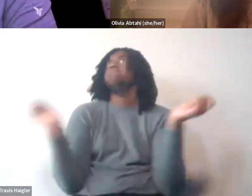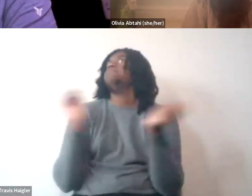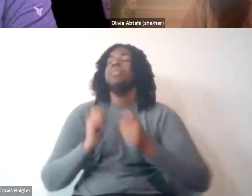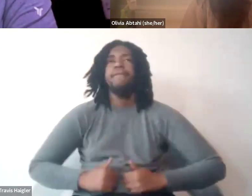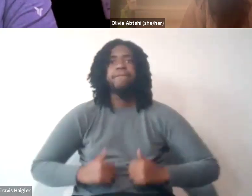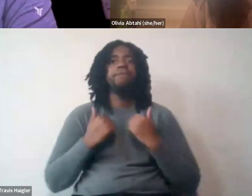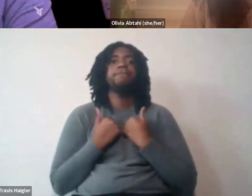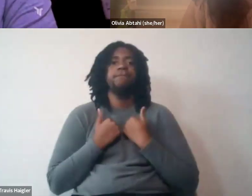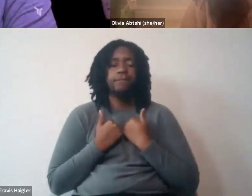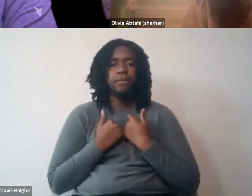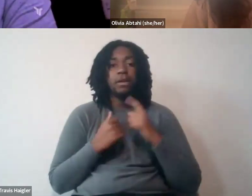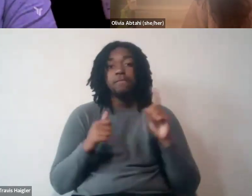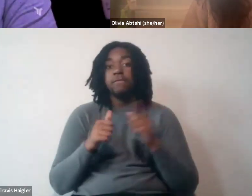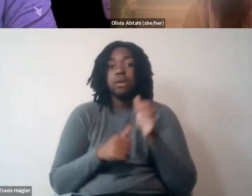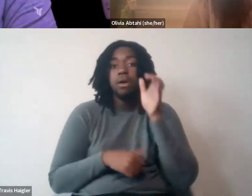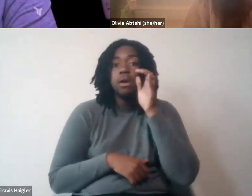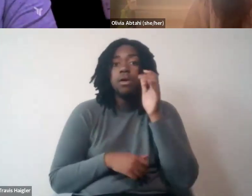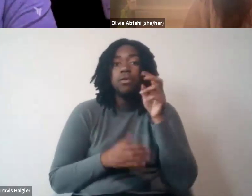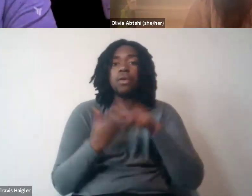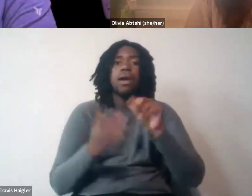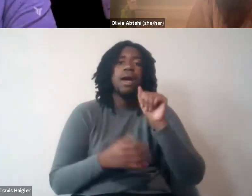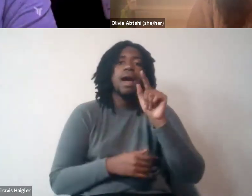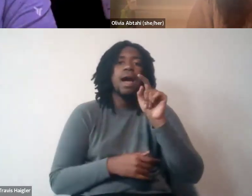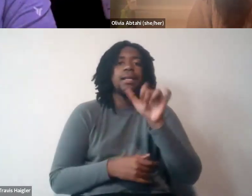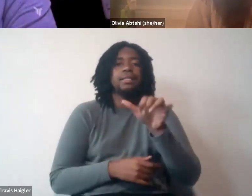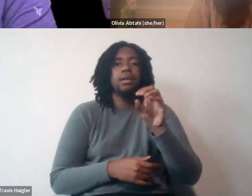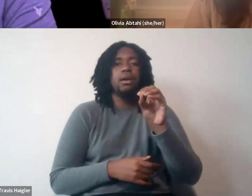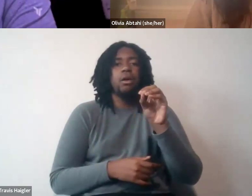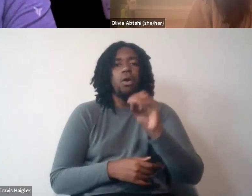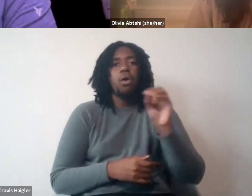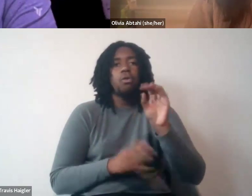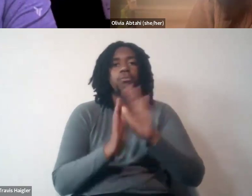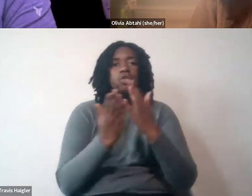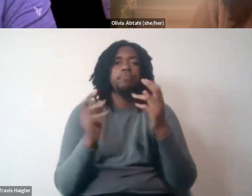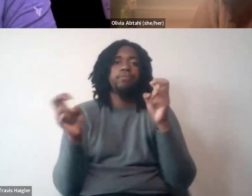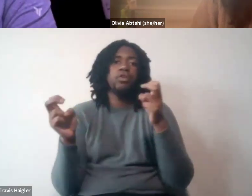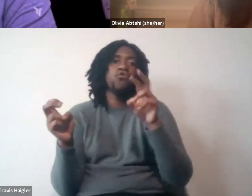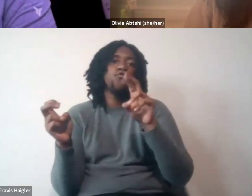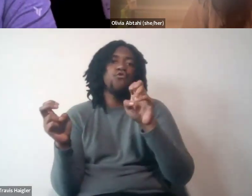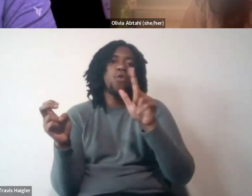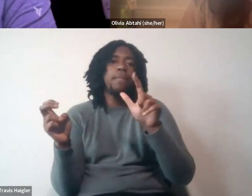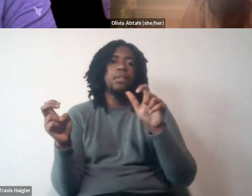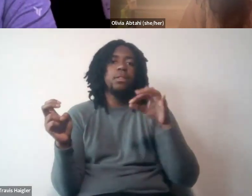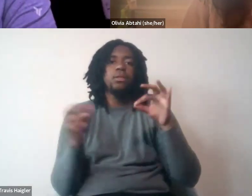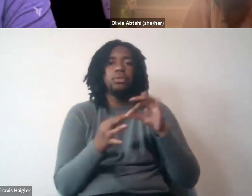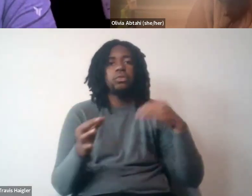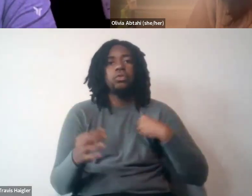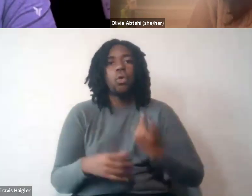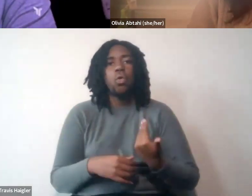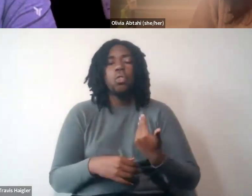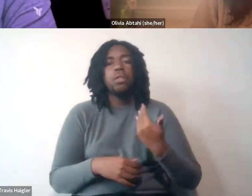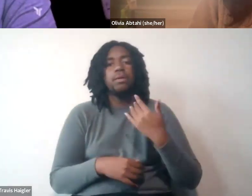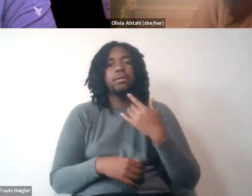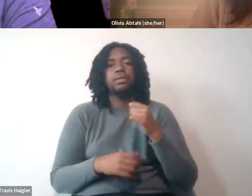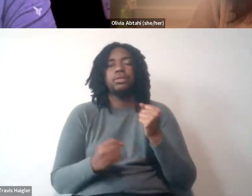And I first heard about it because I read Axie O's book, Rebel Soul. And I loved that book with mecha bots and so